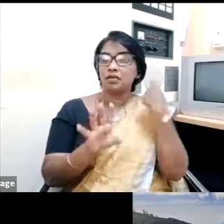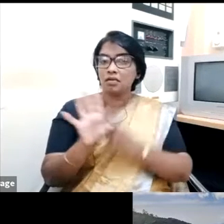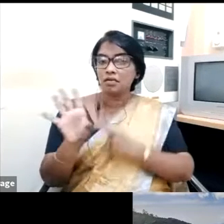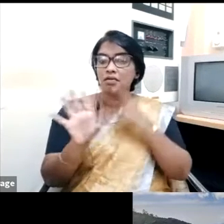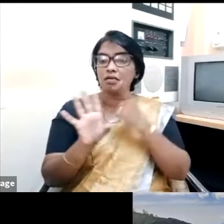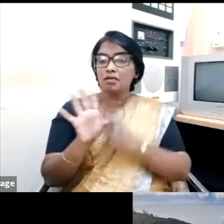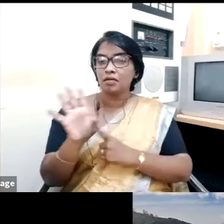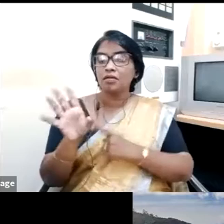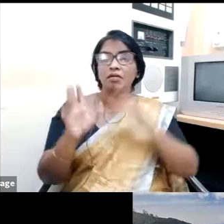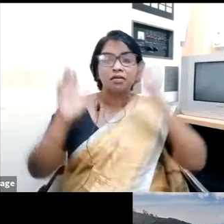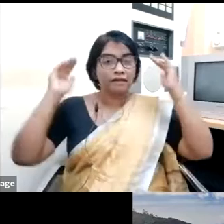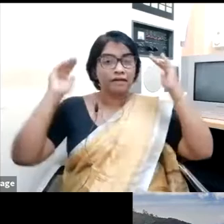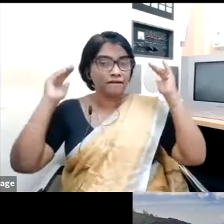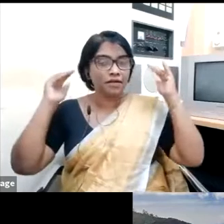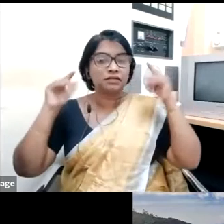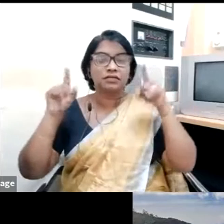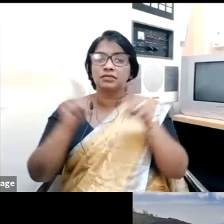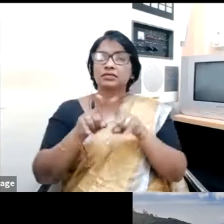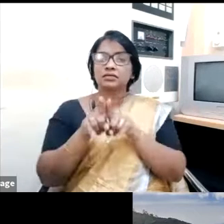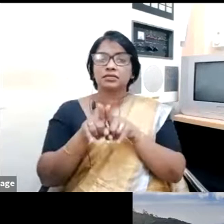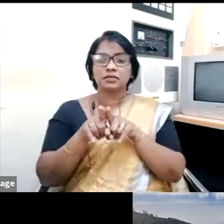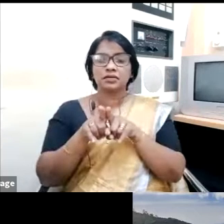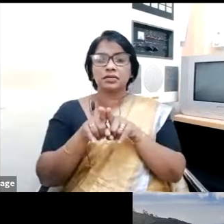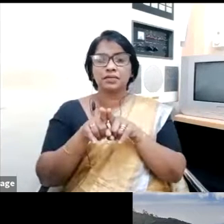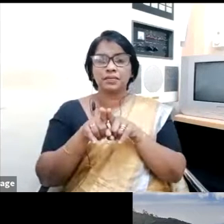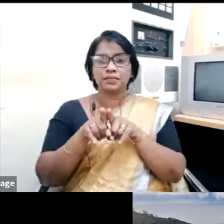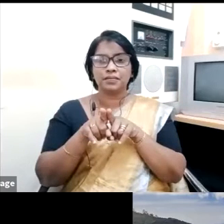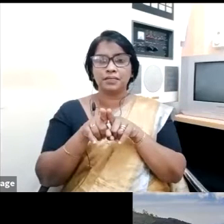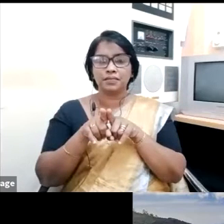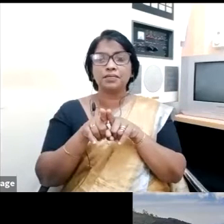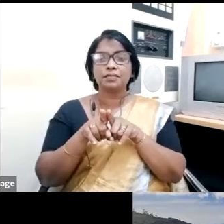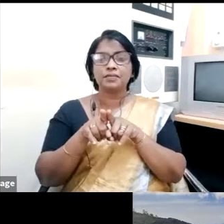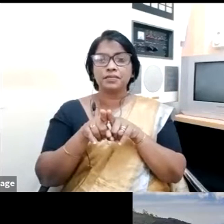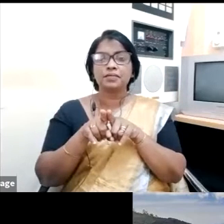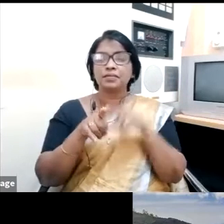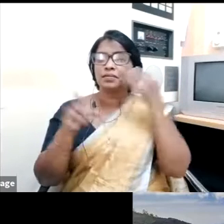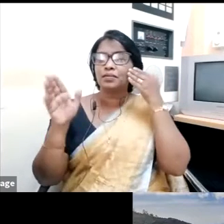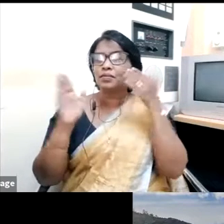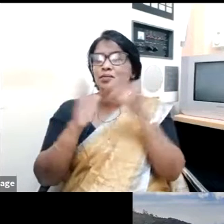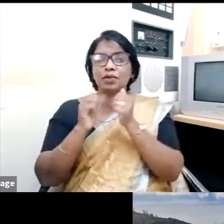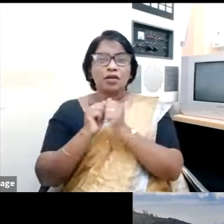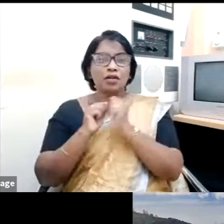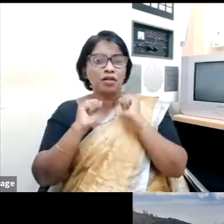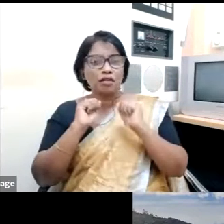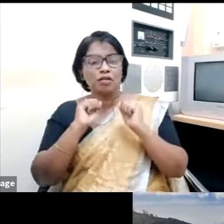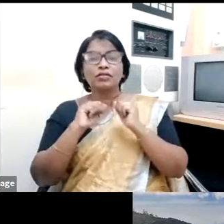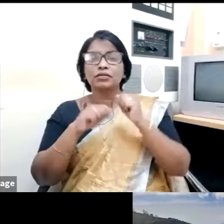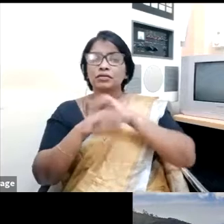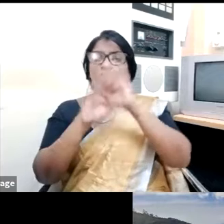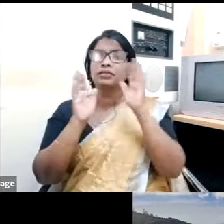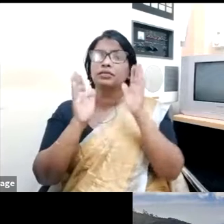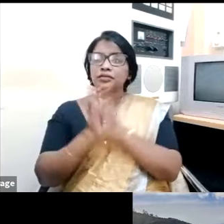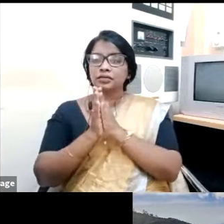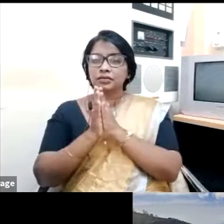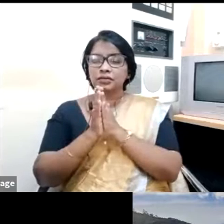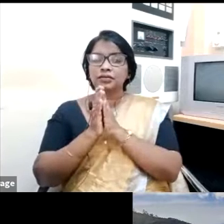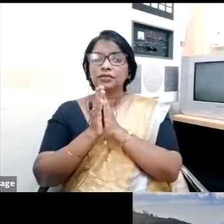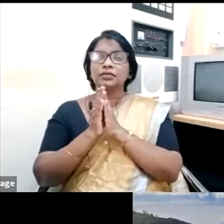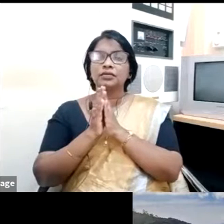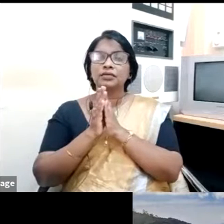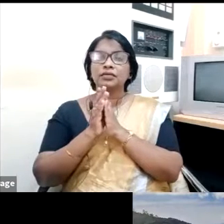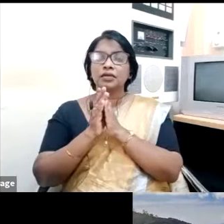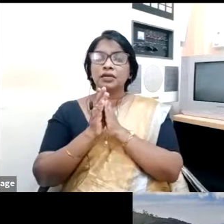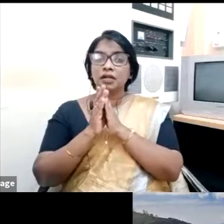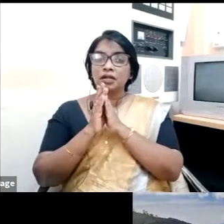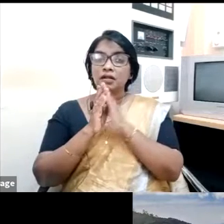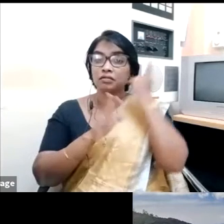moisture and relative humidity ratios. But science and research has found that any increase